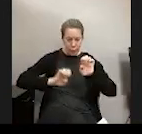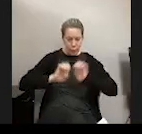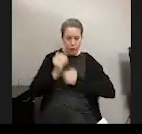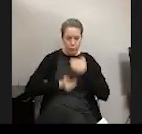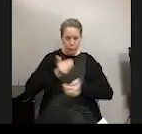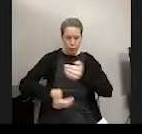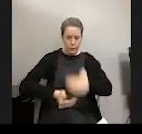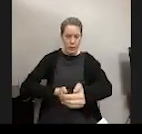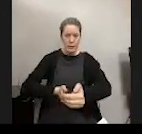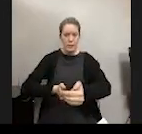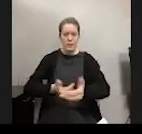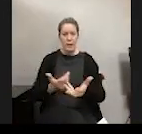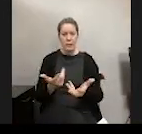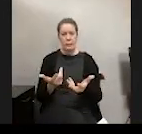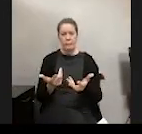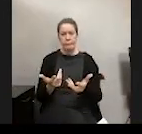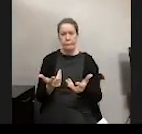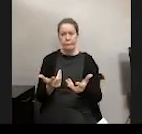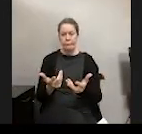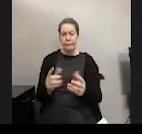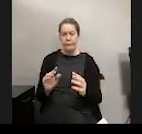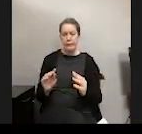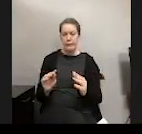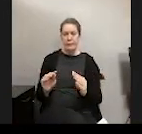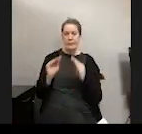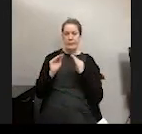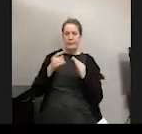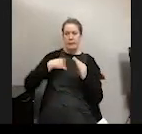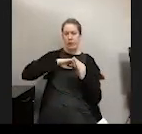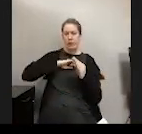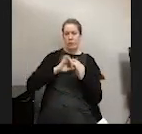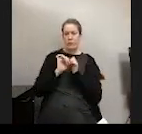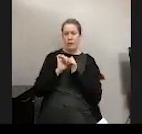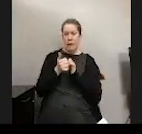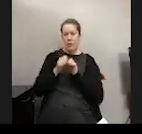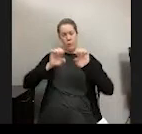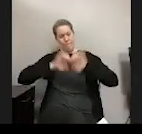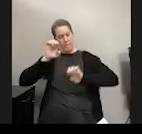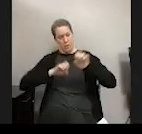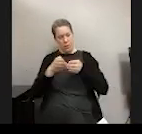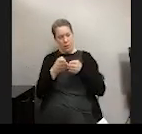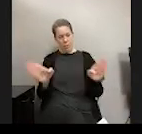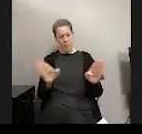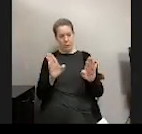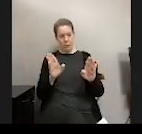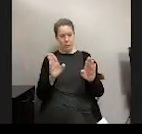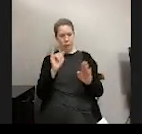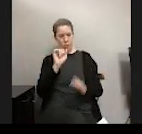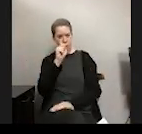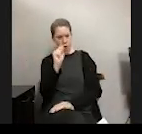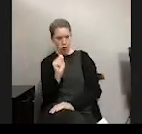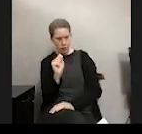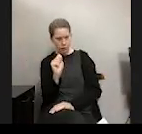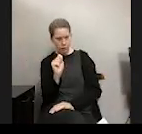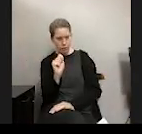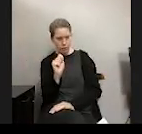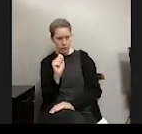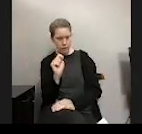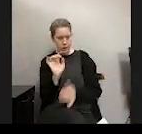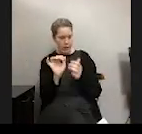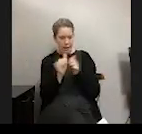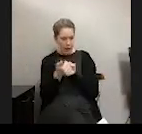that teaches us how to evaluate public art and how people feel about it? So, and how do we measure those? Like,